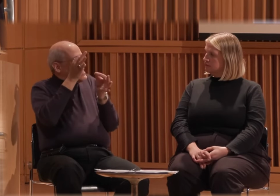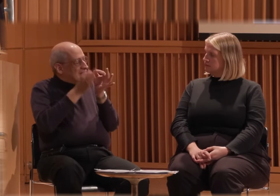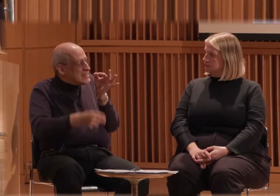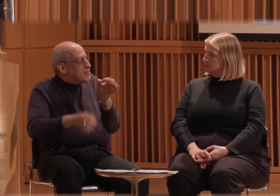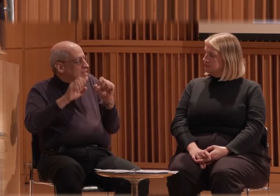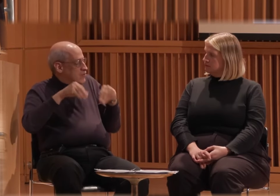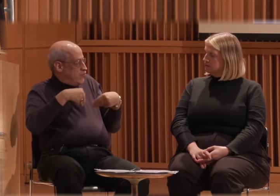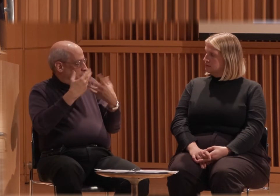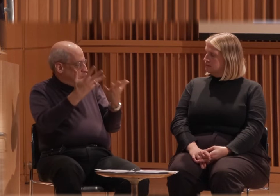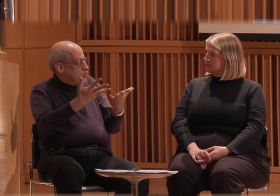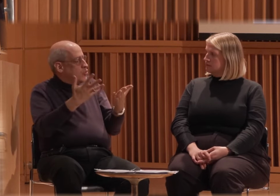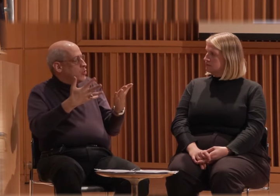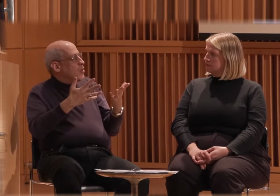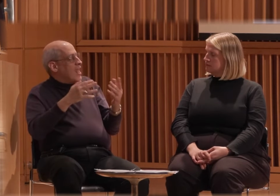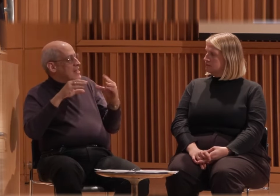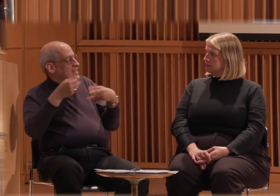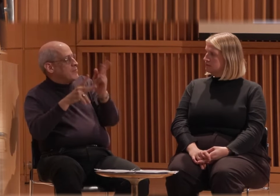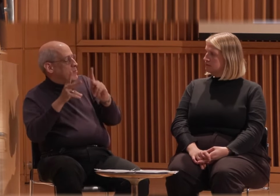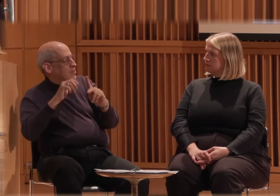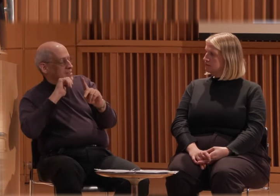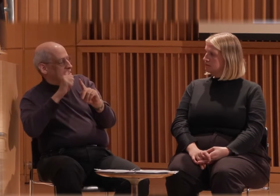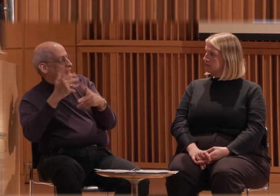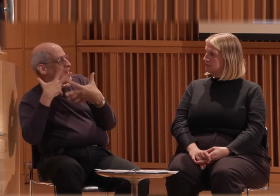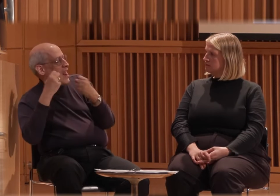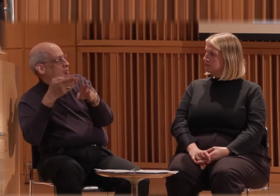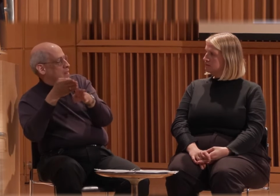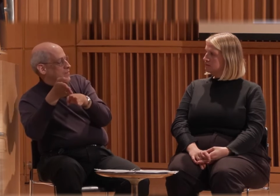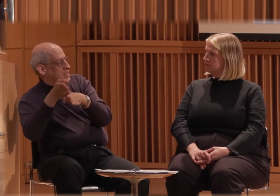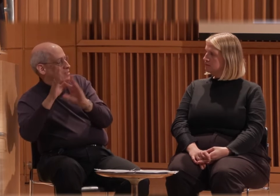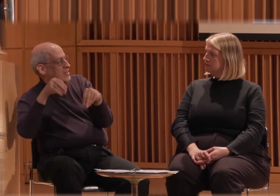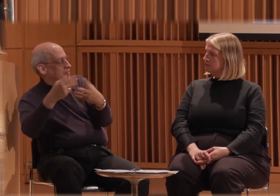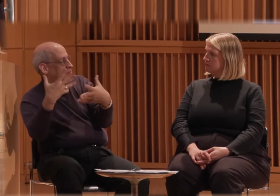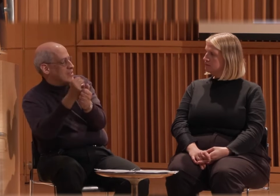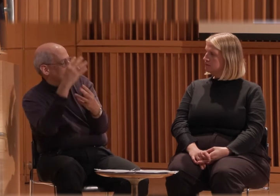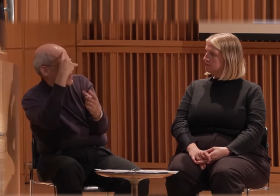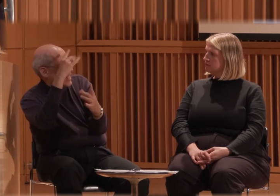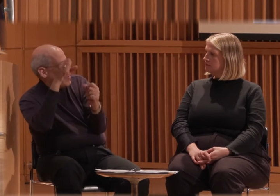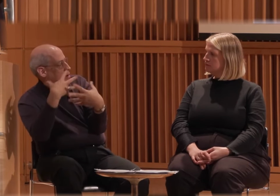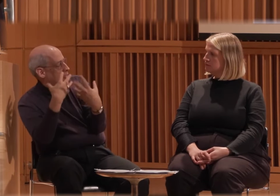is getting people in non-health domains to think about health. But I think